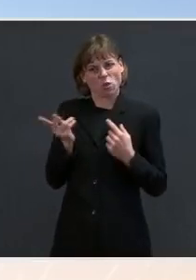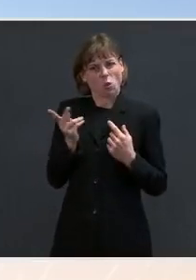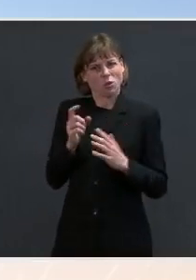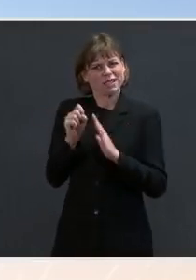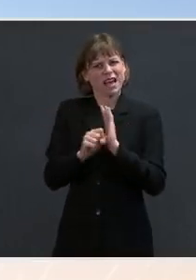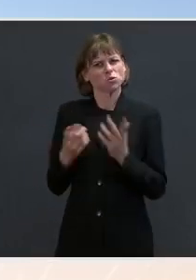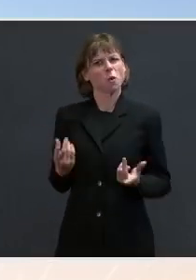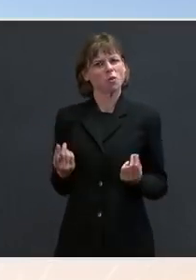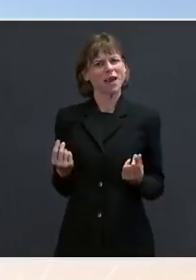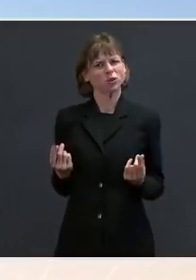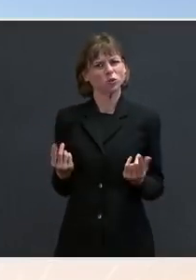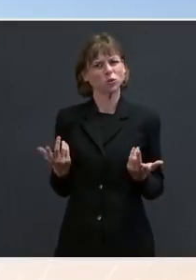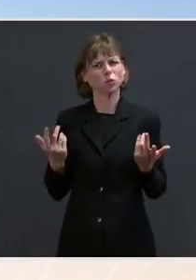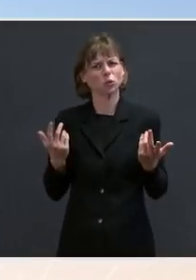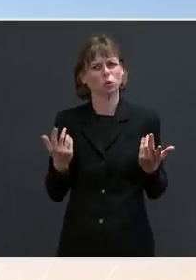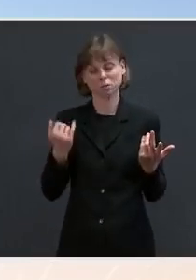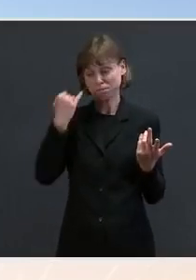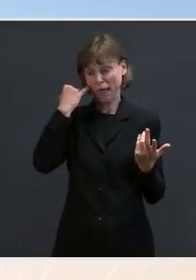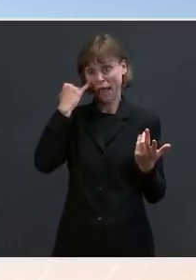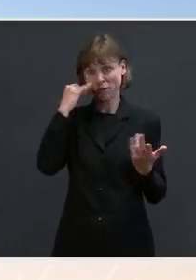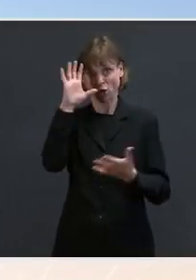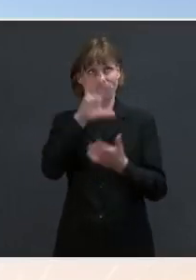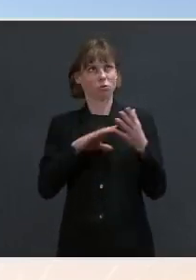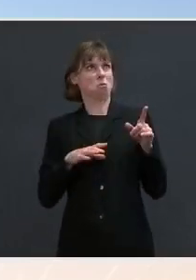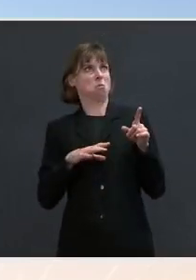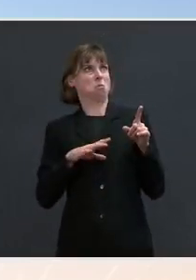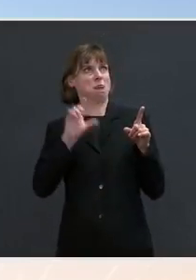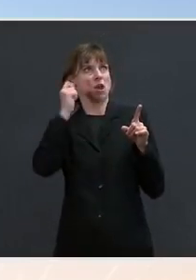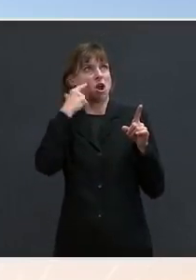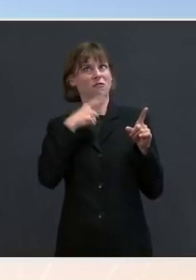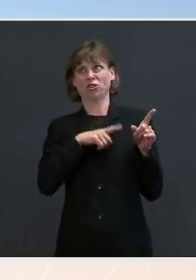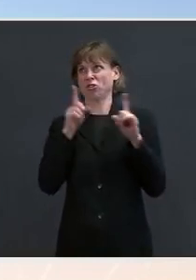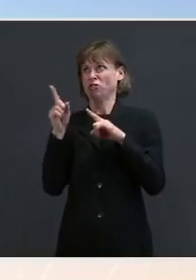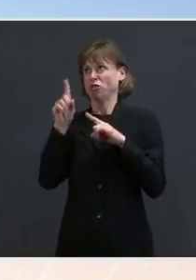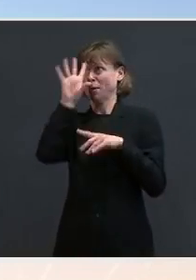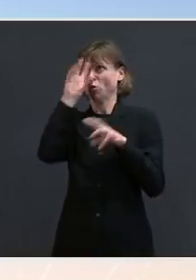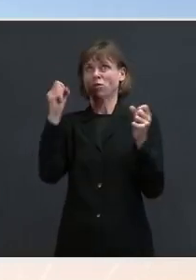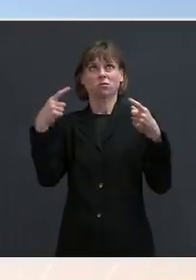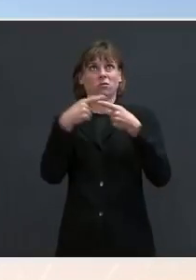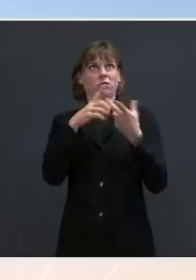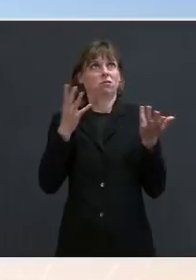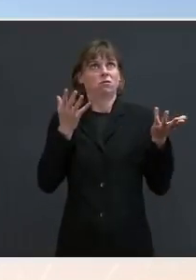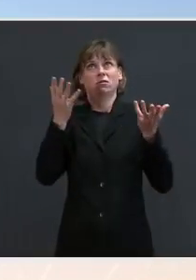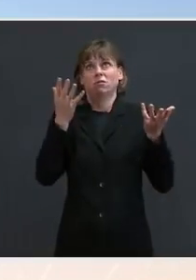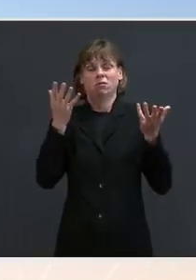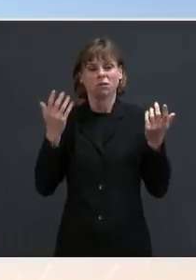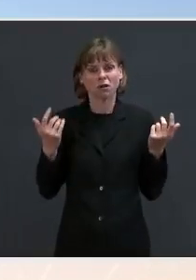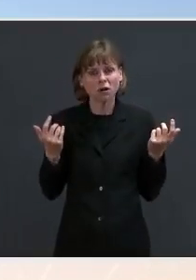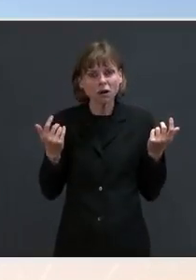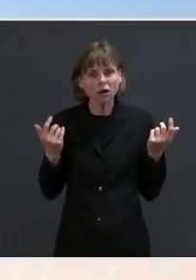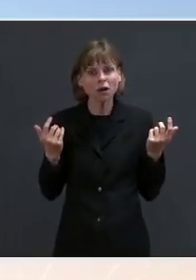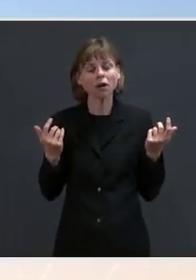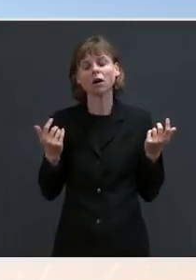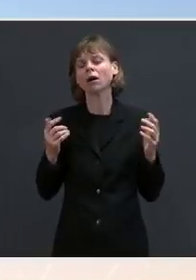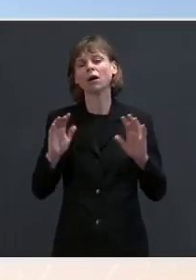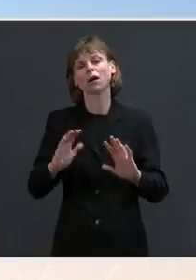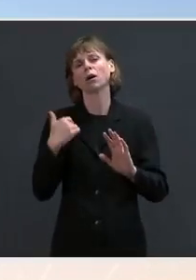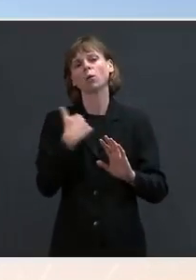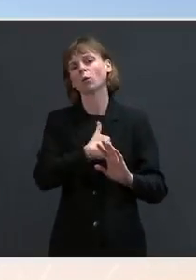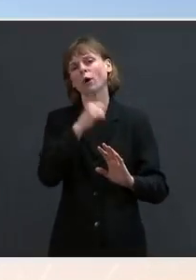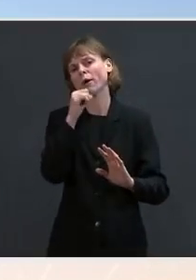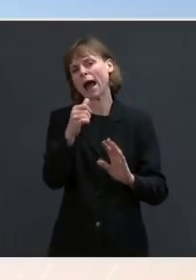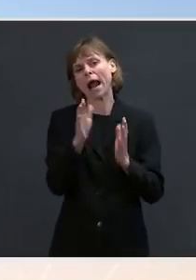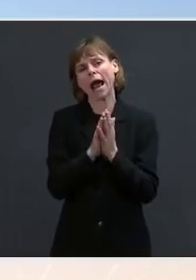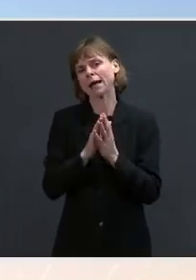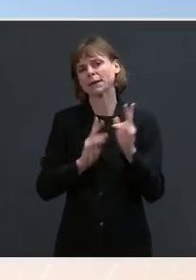whether to listen to their governor or the president? Well, first, I would say we're not asking people just to listen